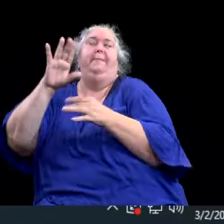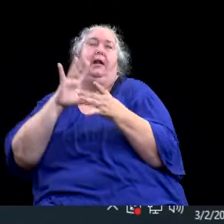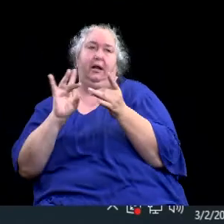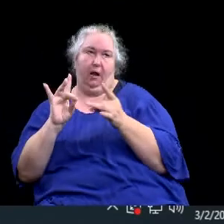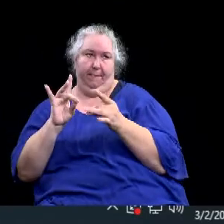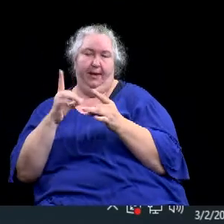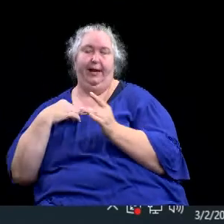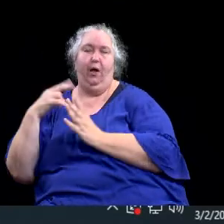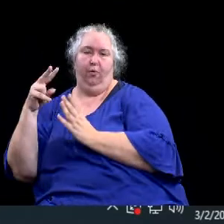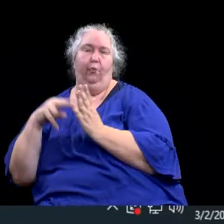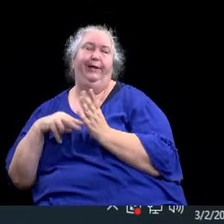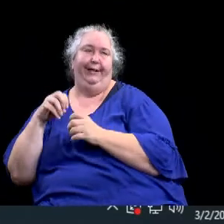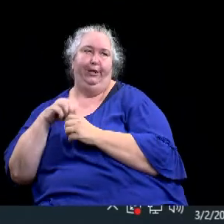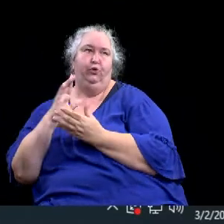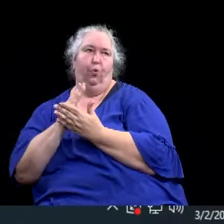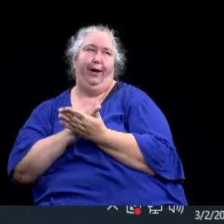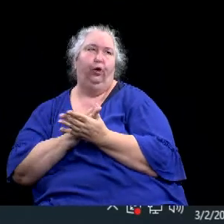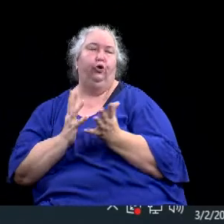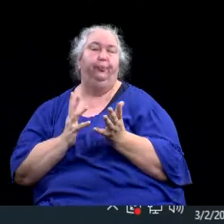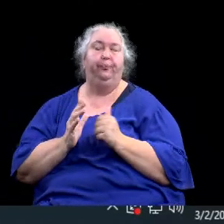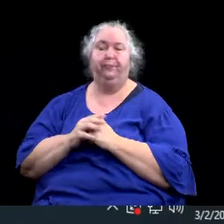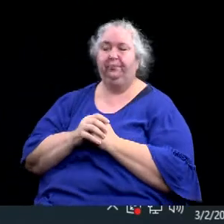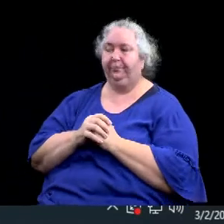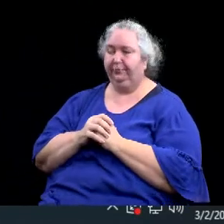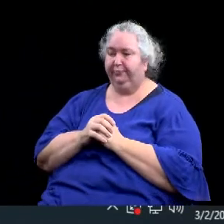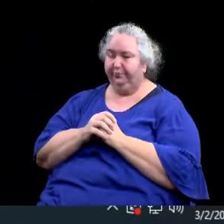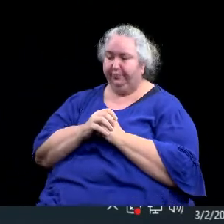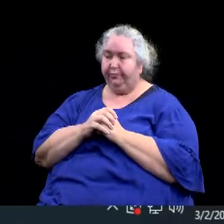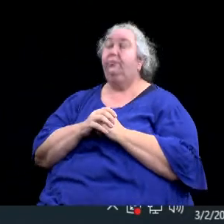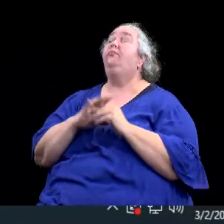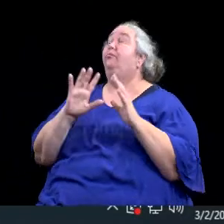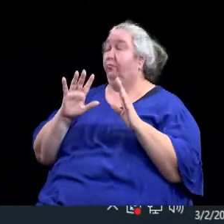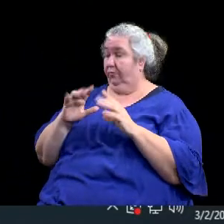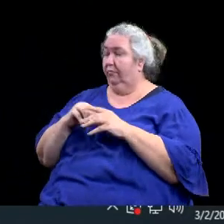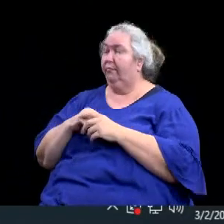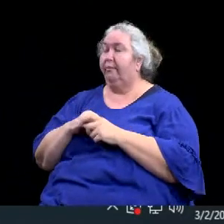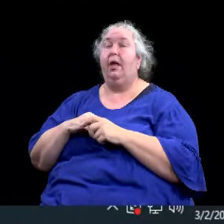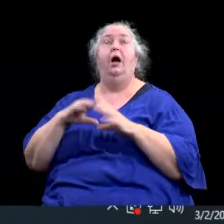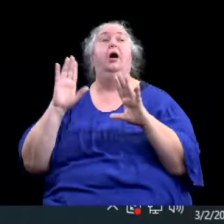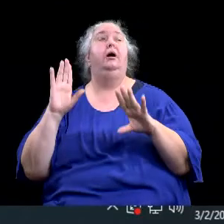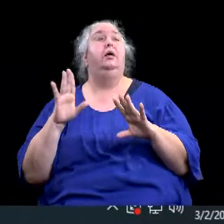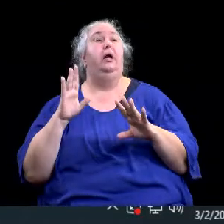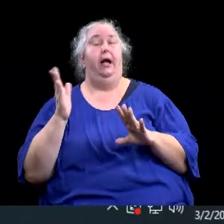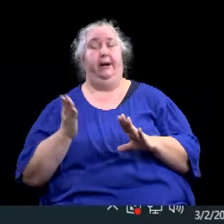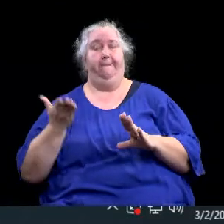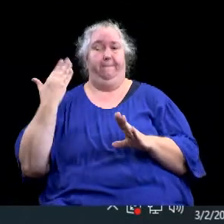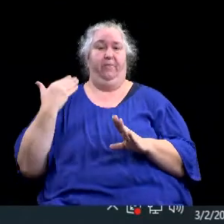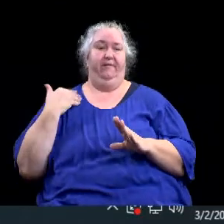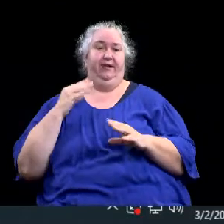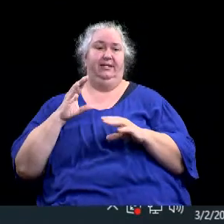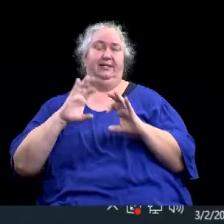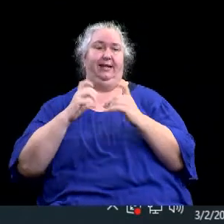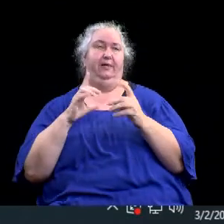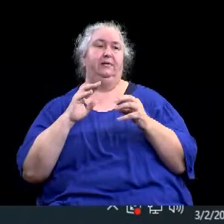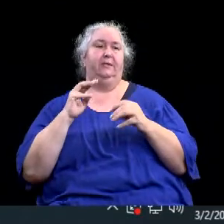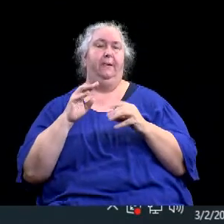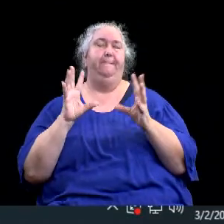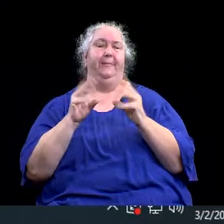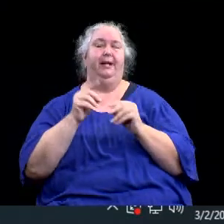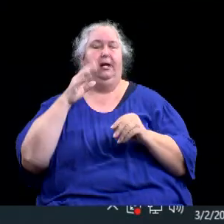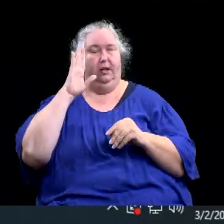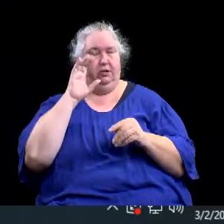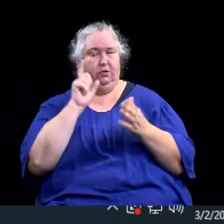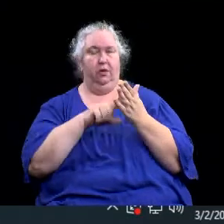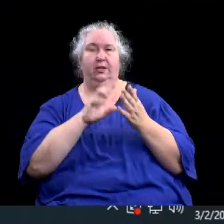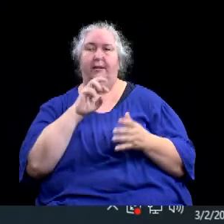not muted. At a previous council meeting, I noted that the EPA reports low global warming potential refrigerants are